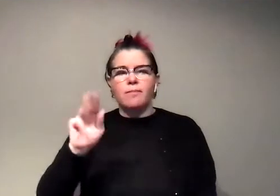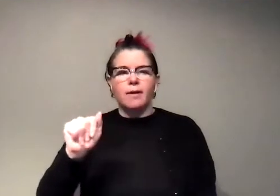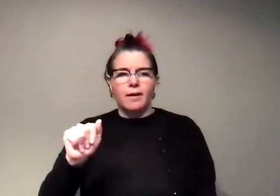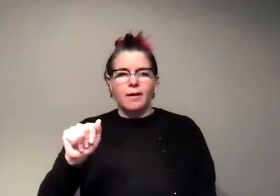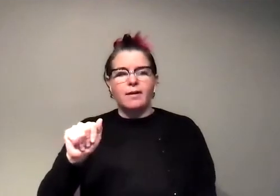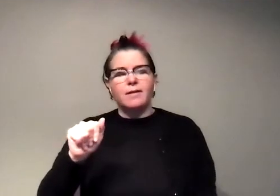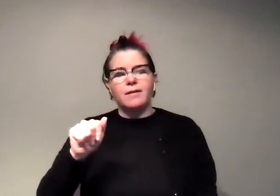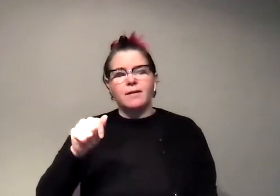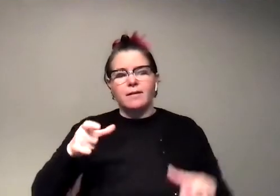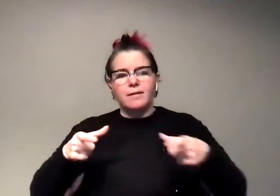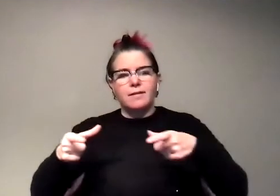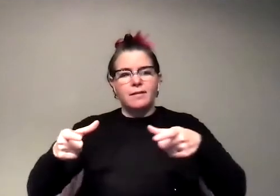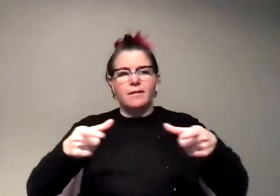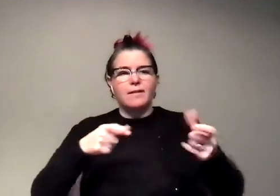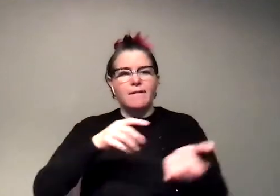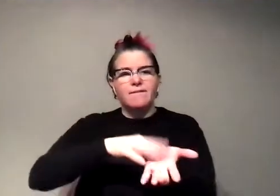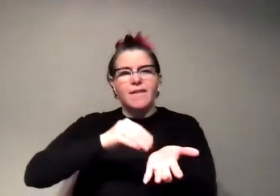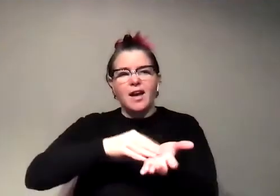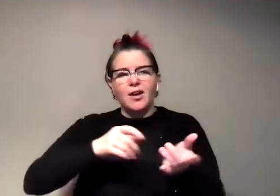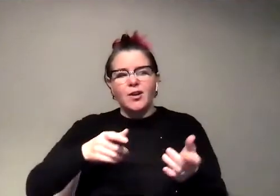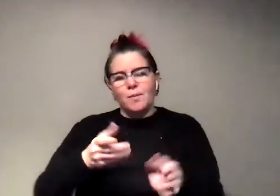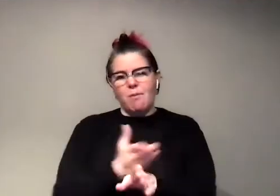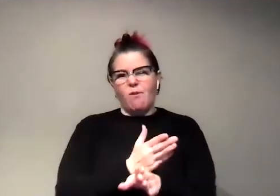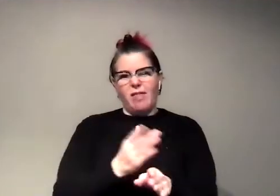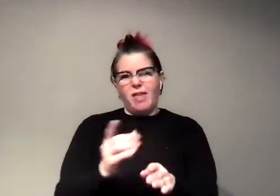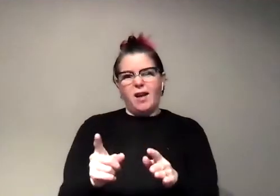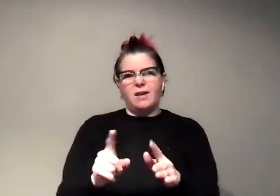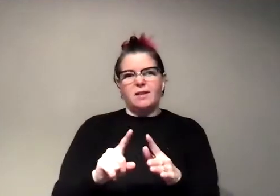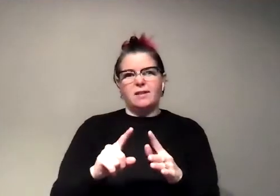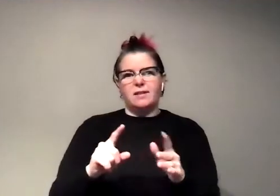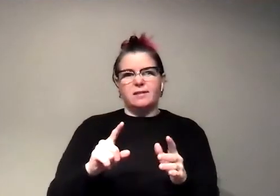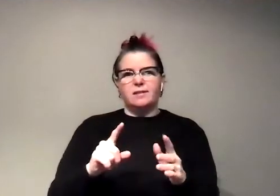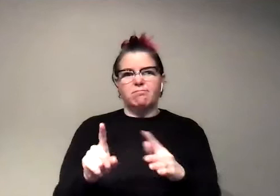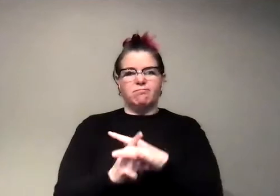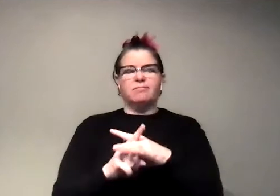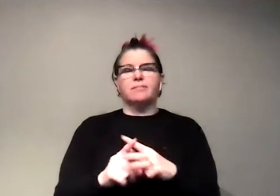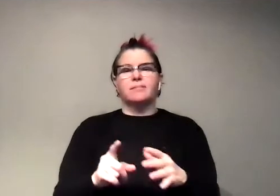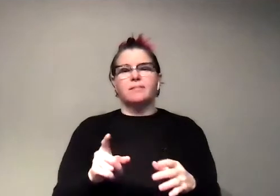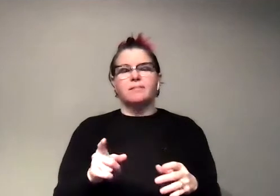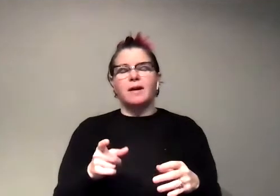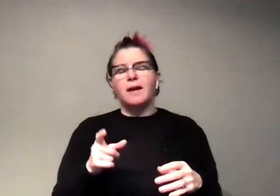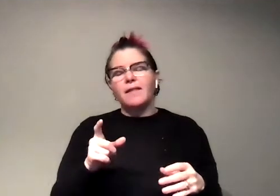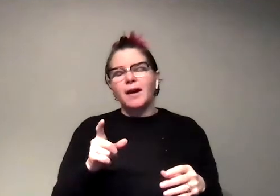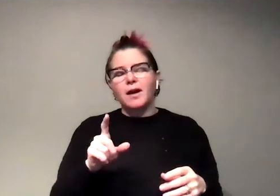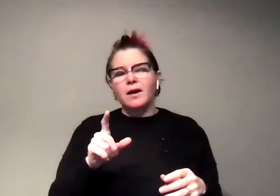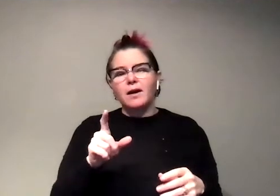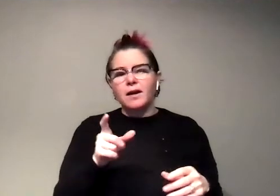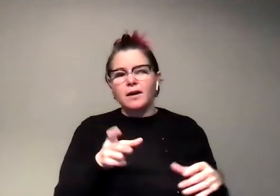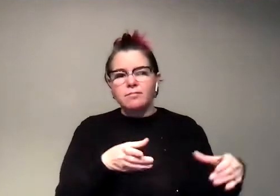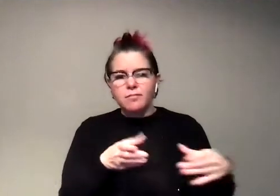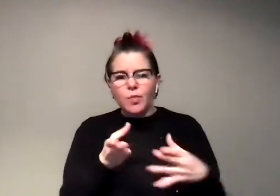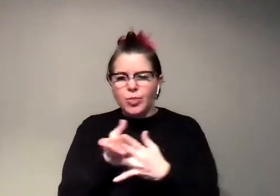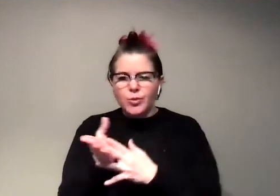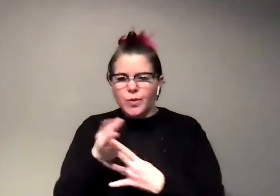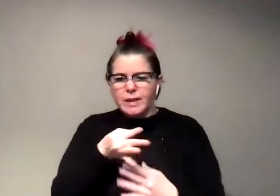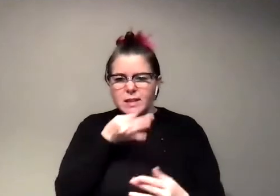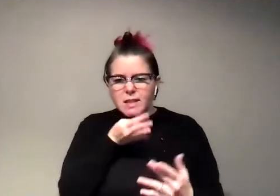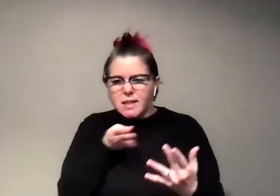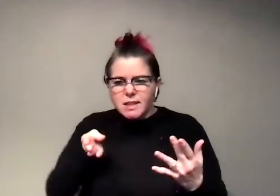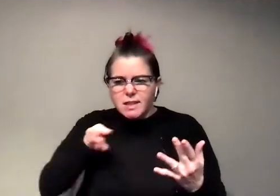right? This was way before Roombas were a thing, right? But like it navigated an obstacle course on its own, and